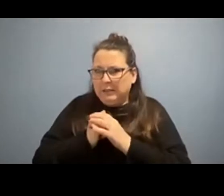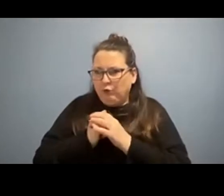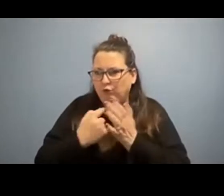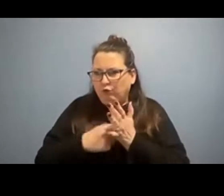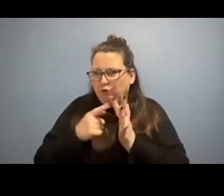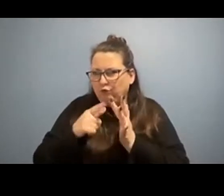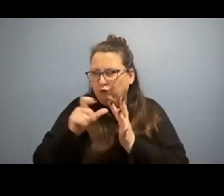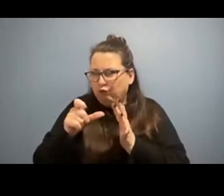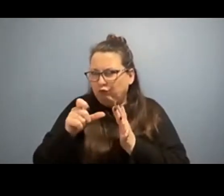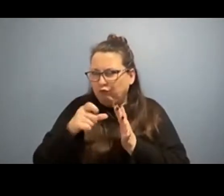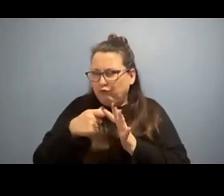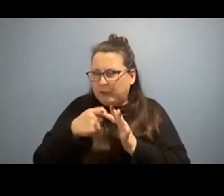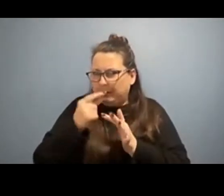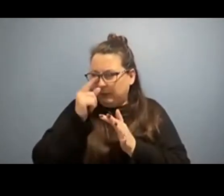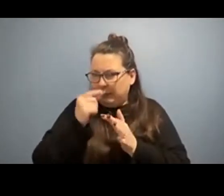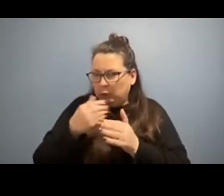share my screen?